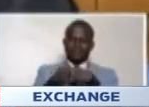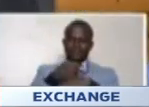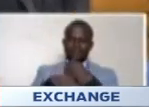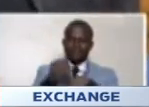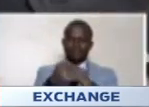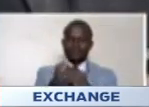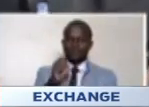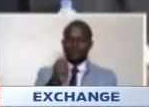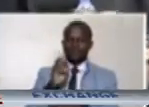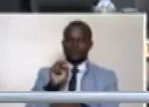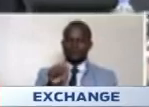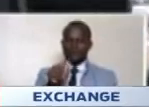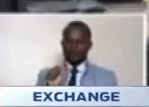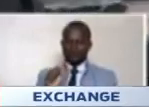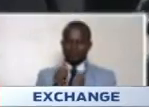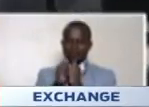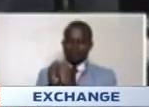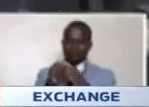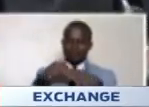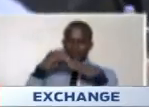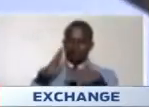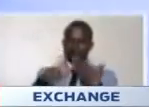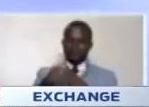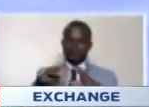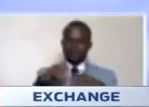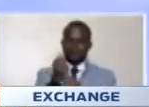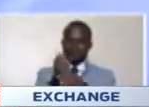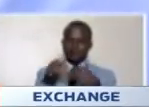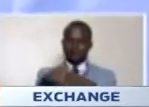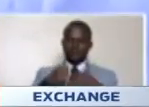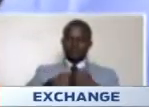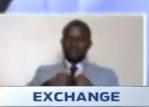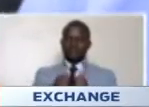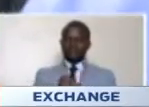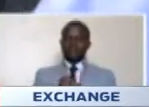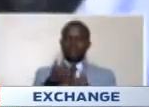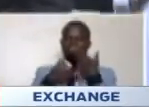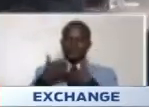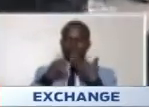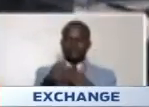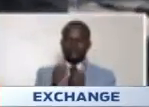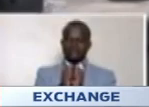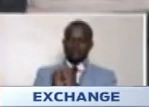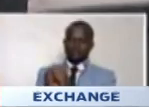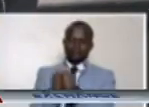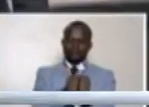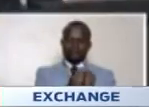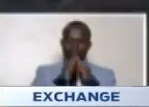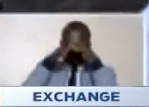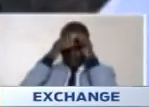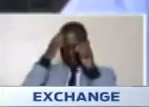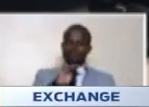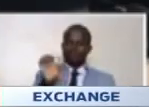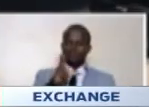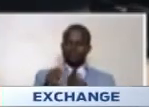to foster the interest of the private sector from the East African community. Dr. Mathuki is an expert in regional integration and has served in